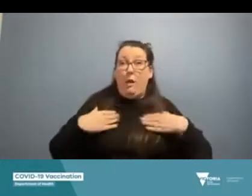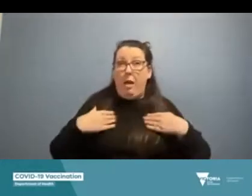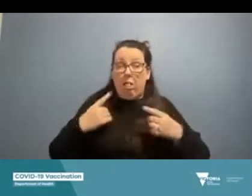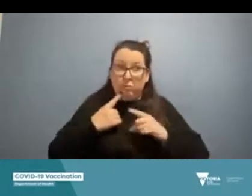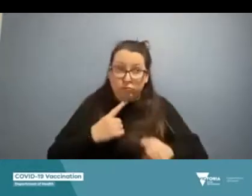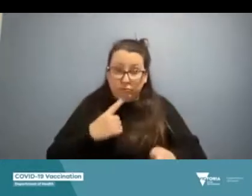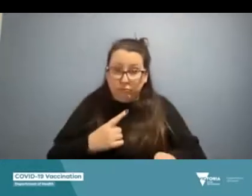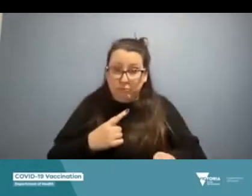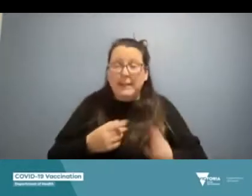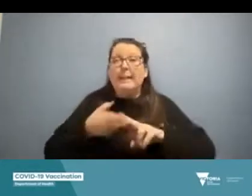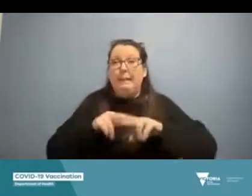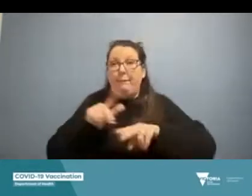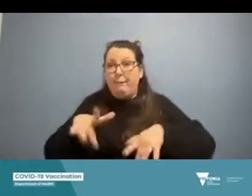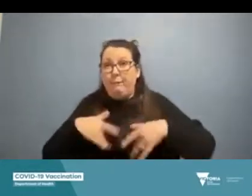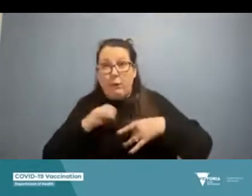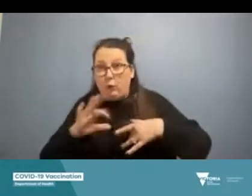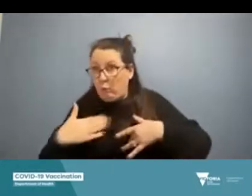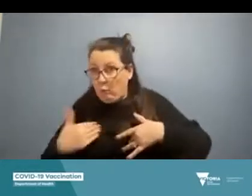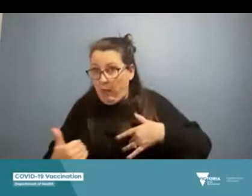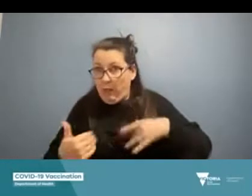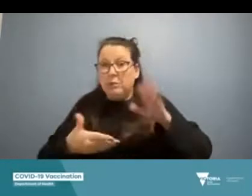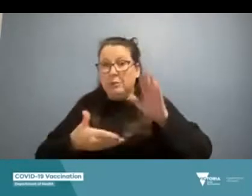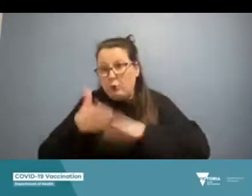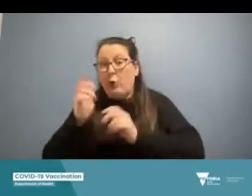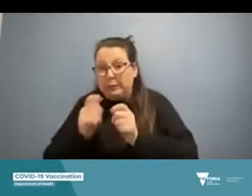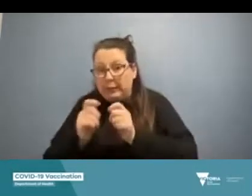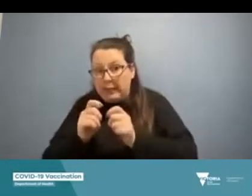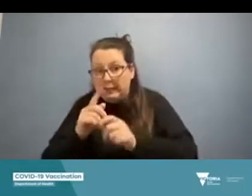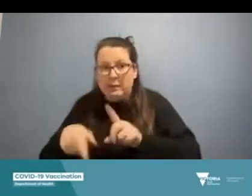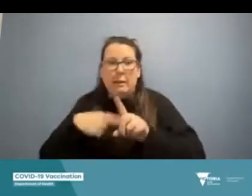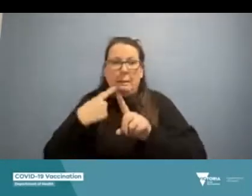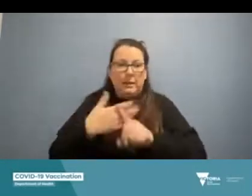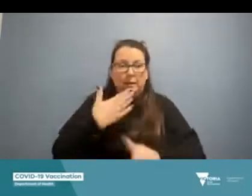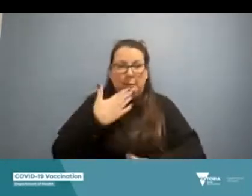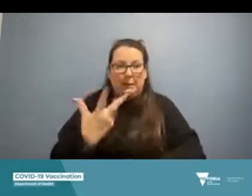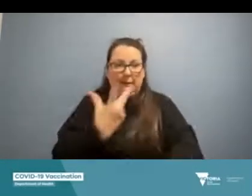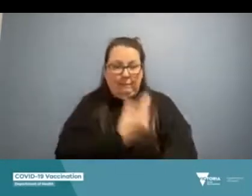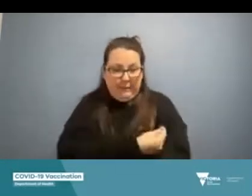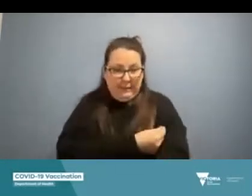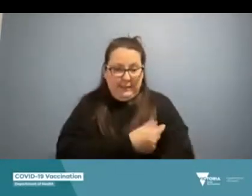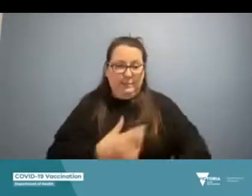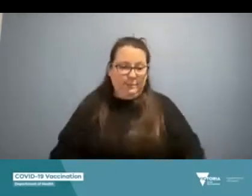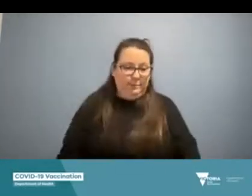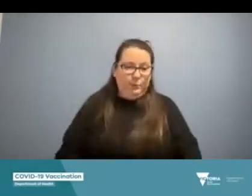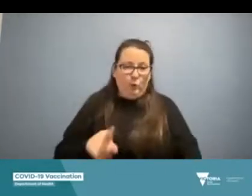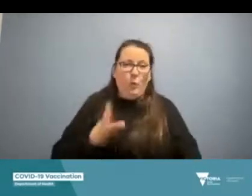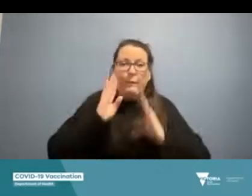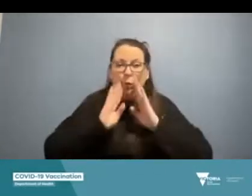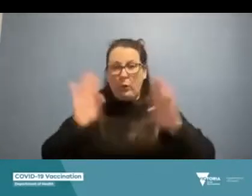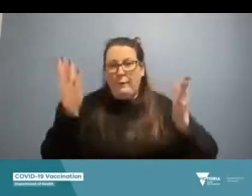symptoms, and please get vaccinated as soon as possible. Ladies and gentlemen, have a wonderful evening and thank you. Good